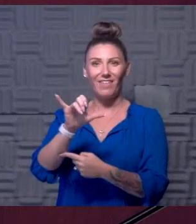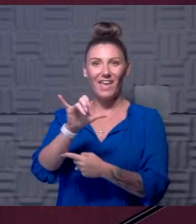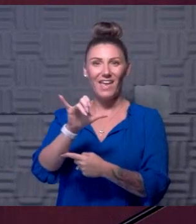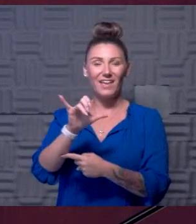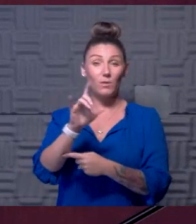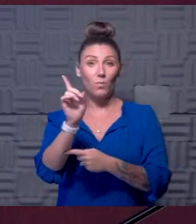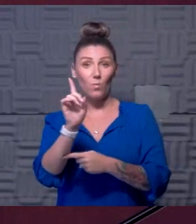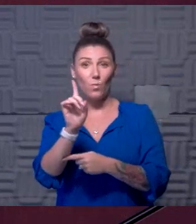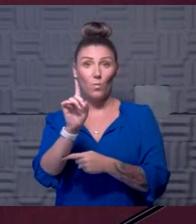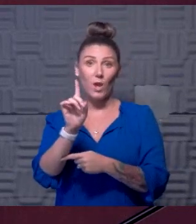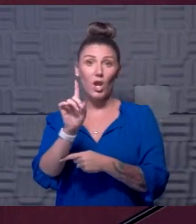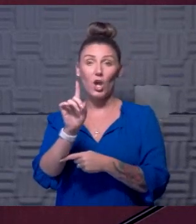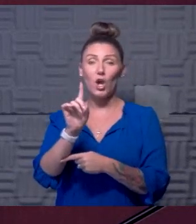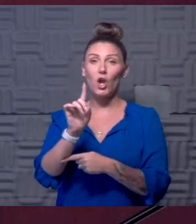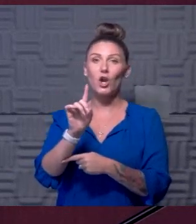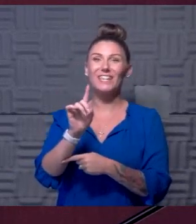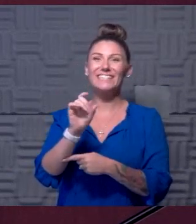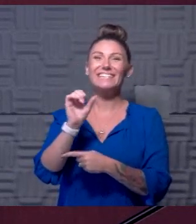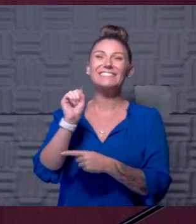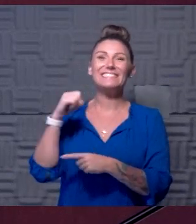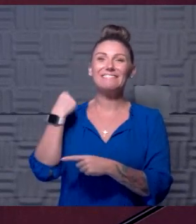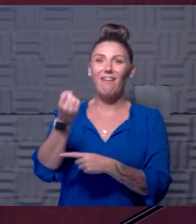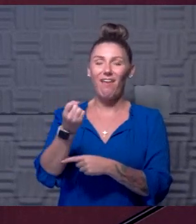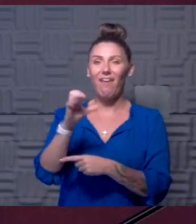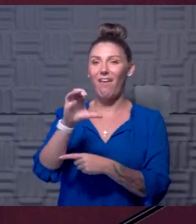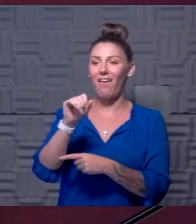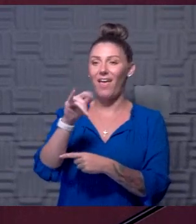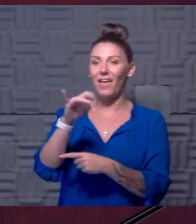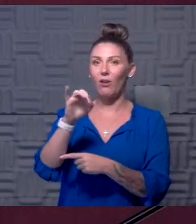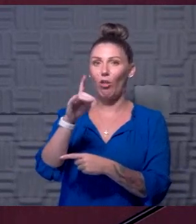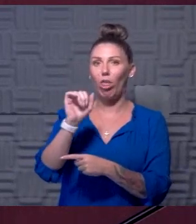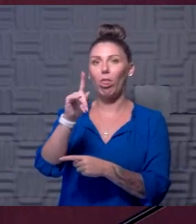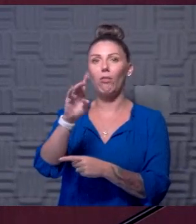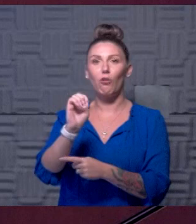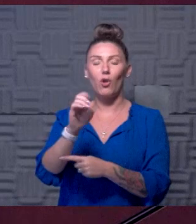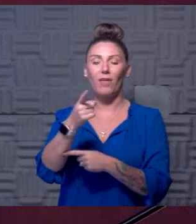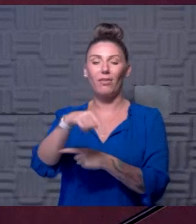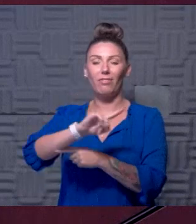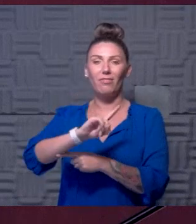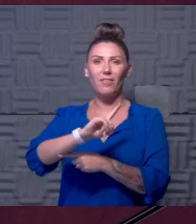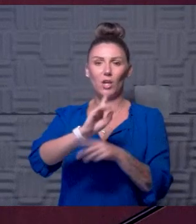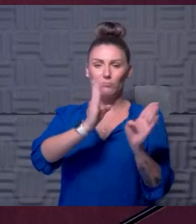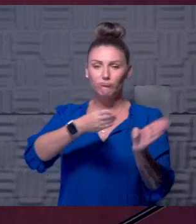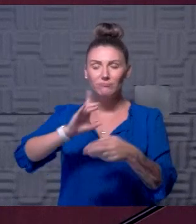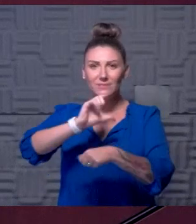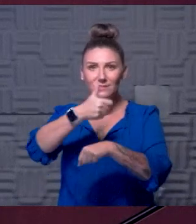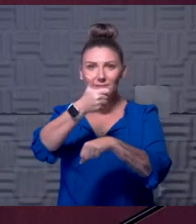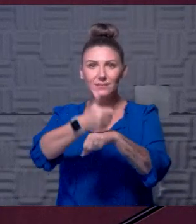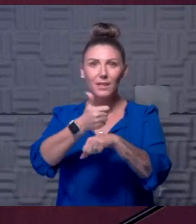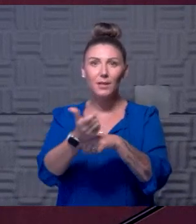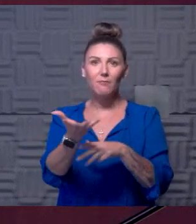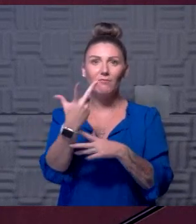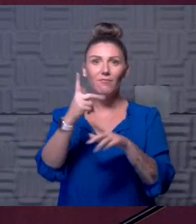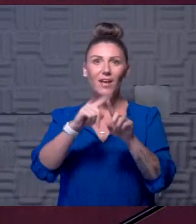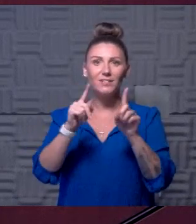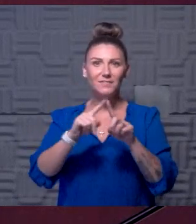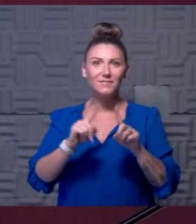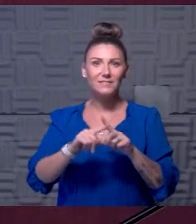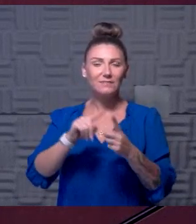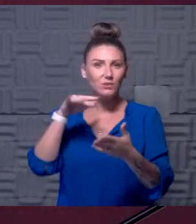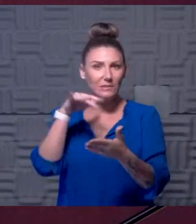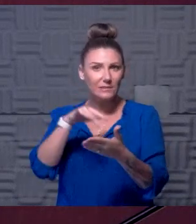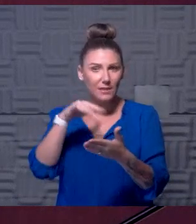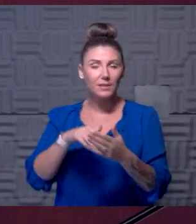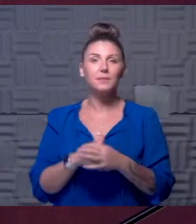Fred Hutchinson Center in Seattle, and they're organizing 5 different vaccine studies. And so in the